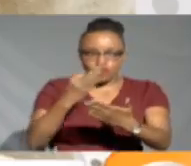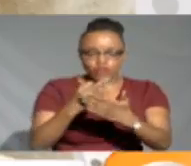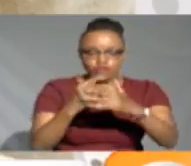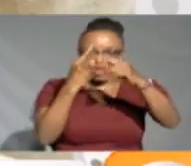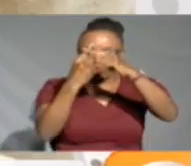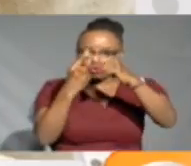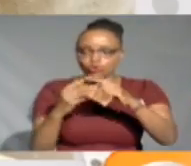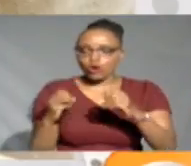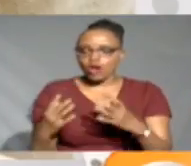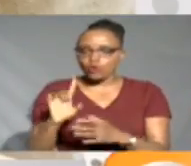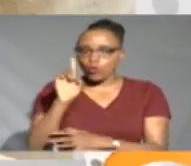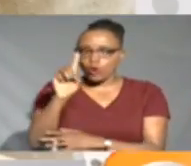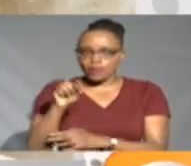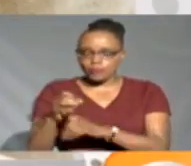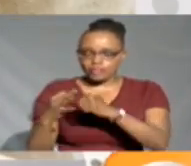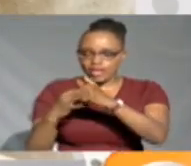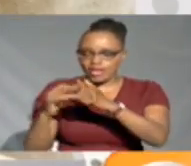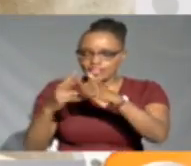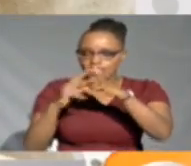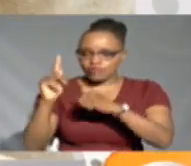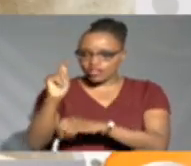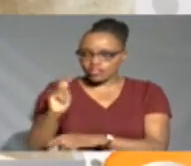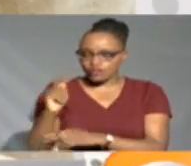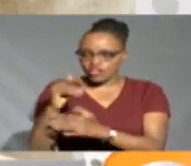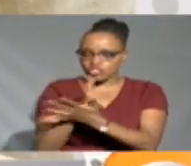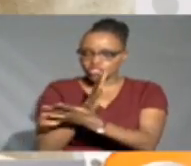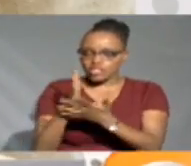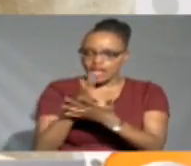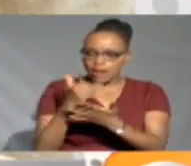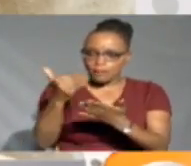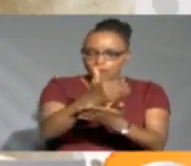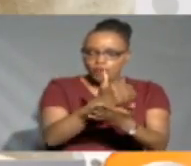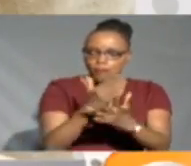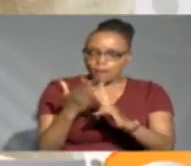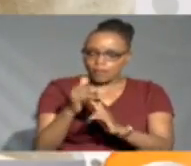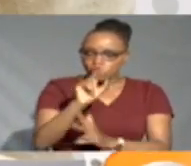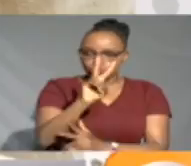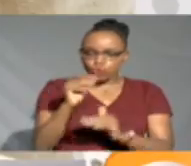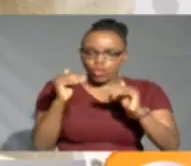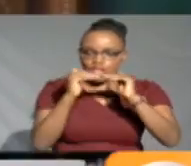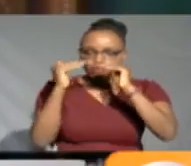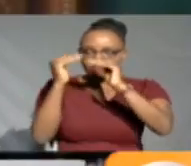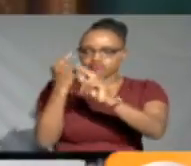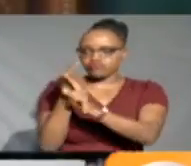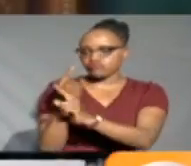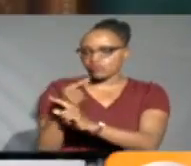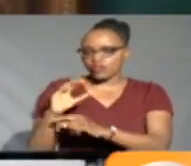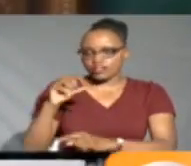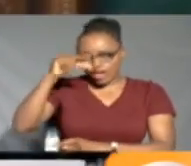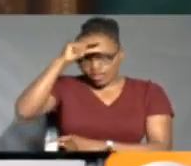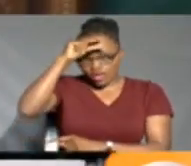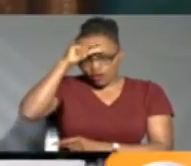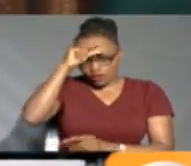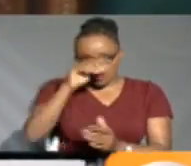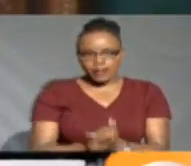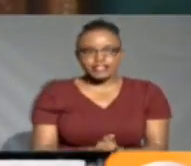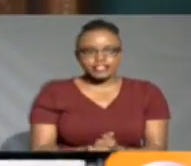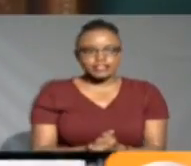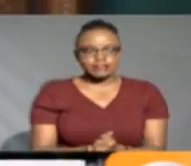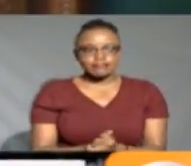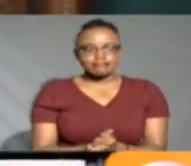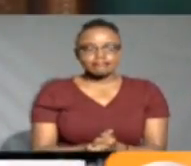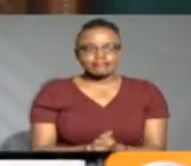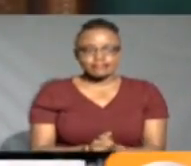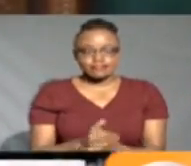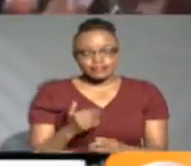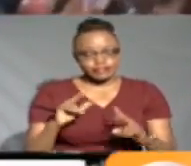total, a 1.87 trillion shilling shareable revenue between the two levels of government. Order, members, order, there